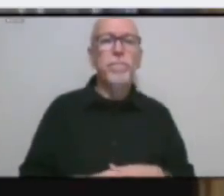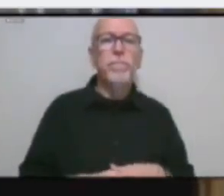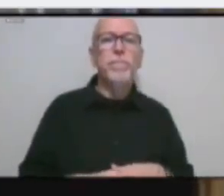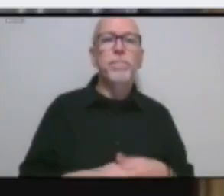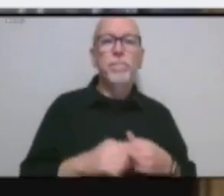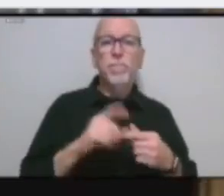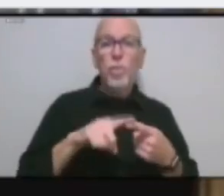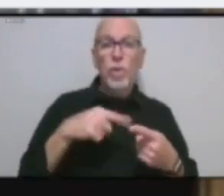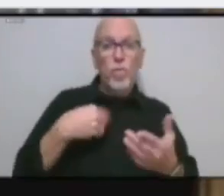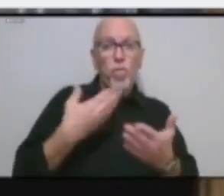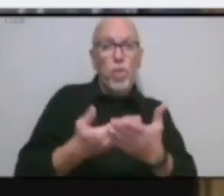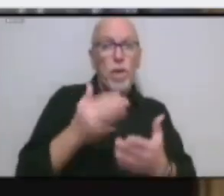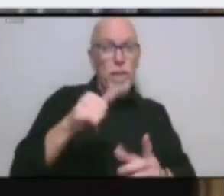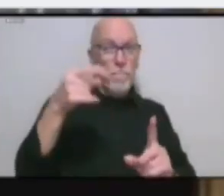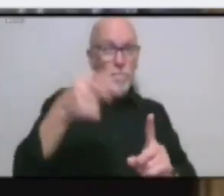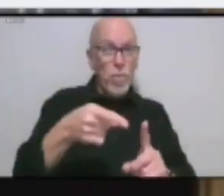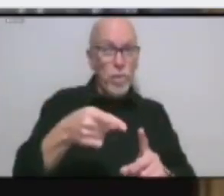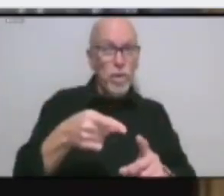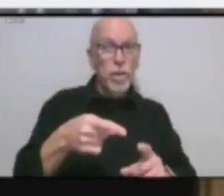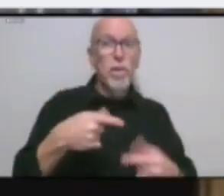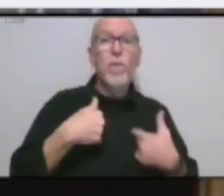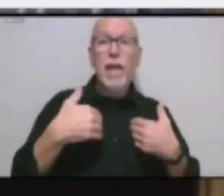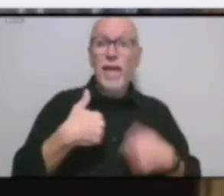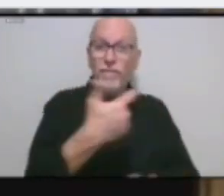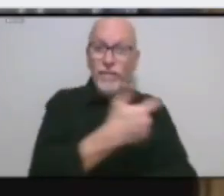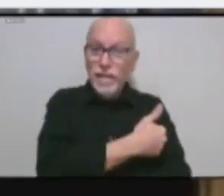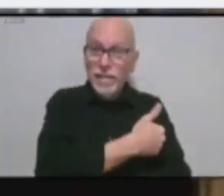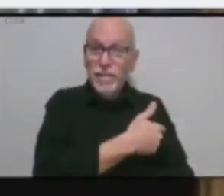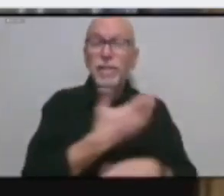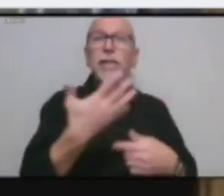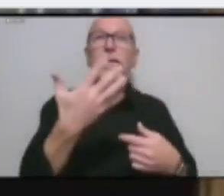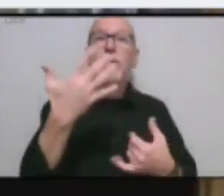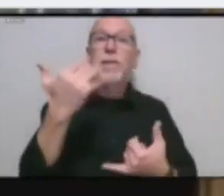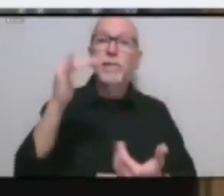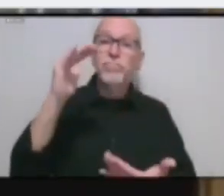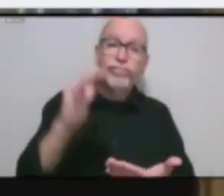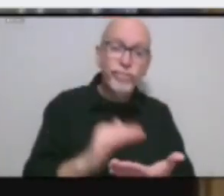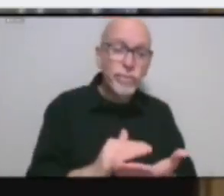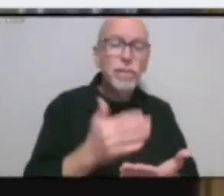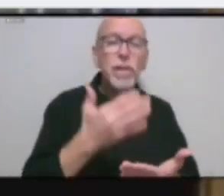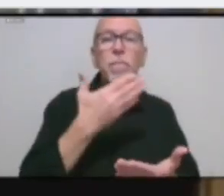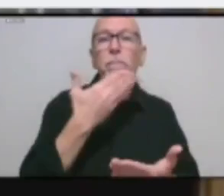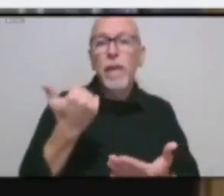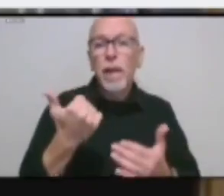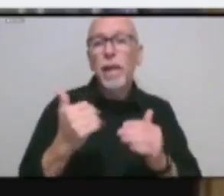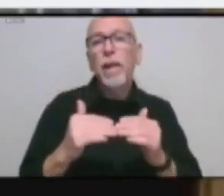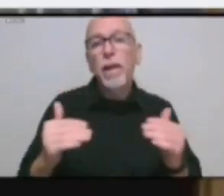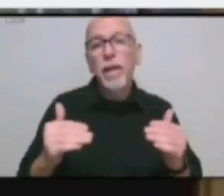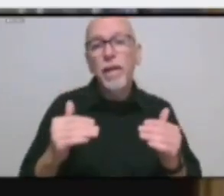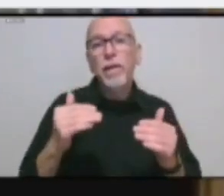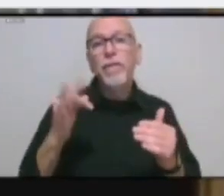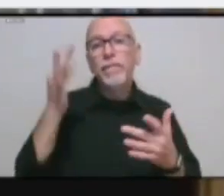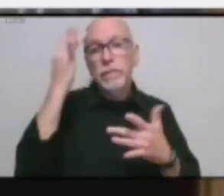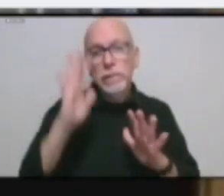we get to that point, when we have vaccines, when we're down to a responsible level, and those